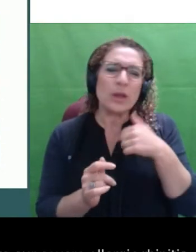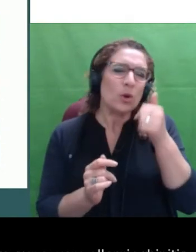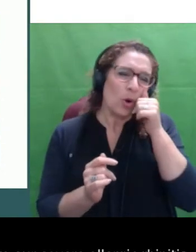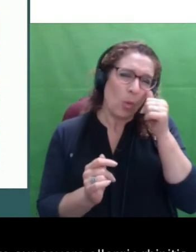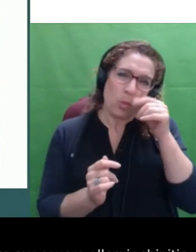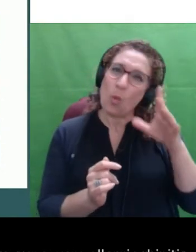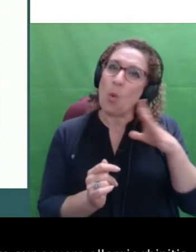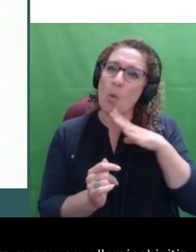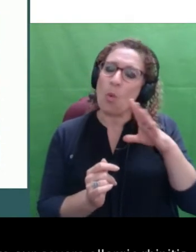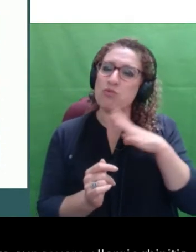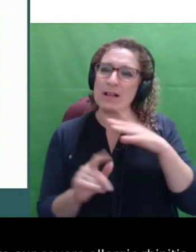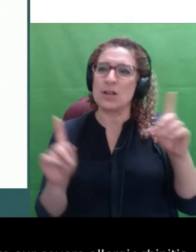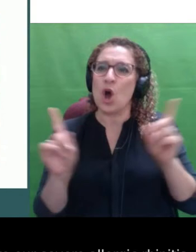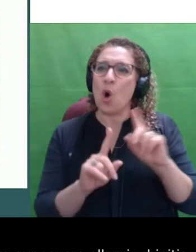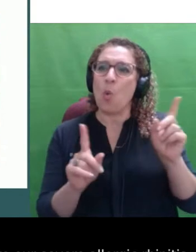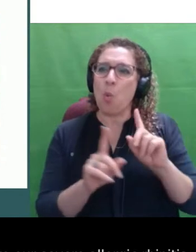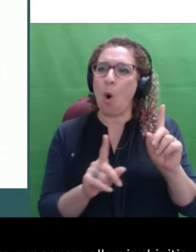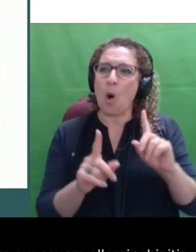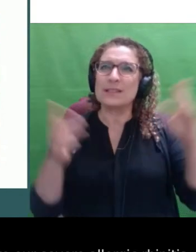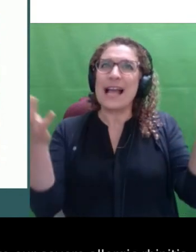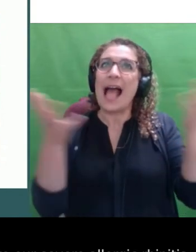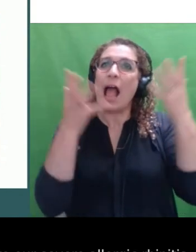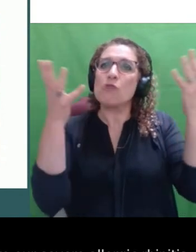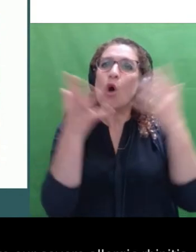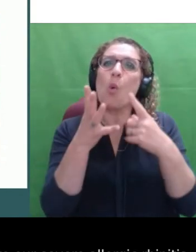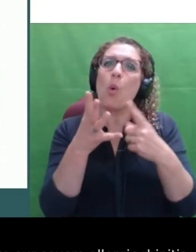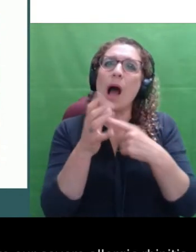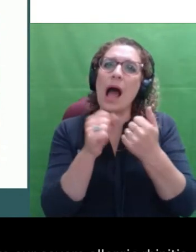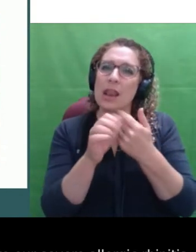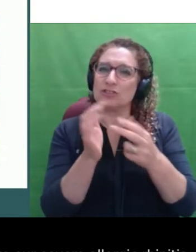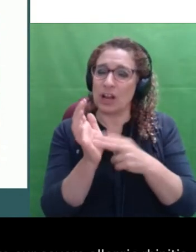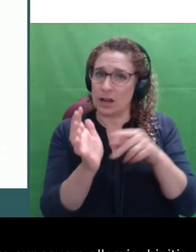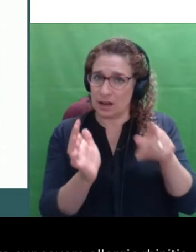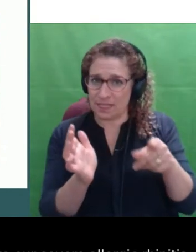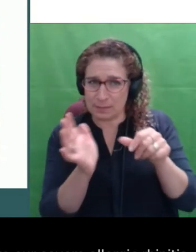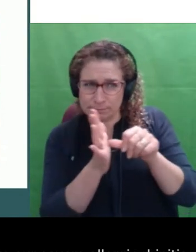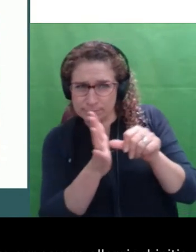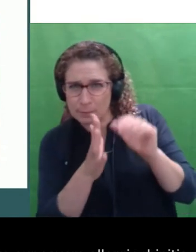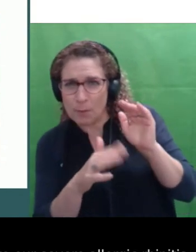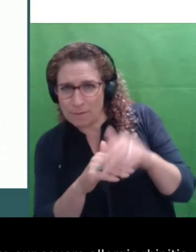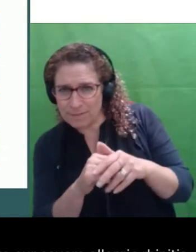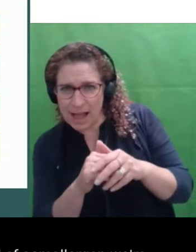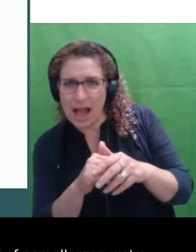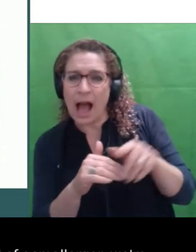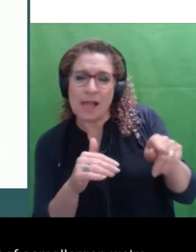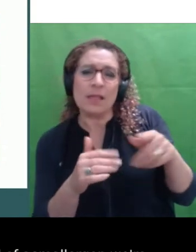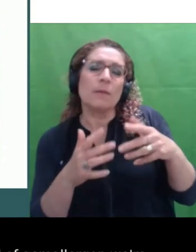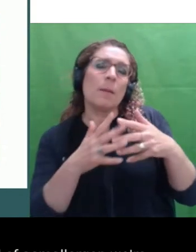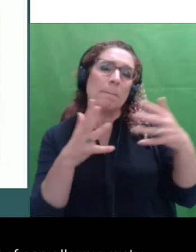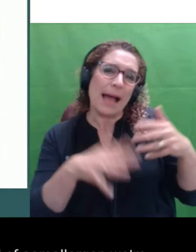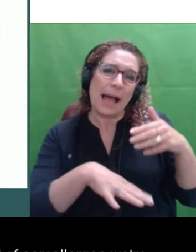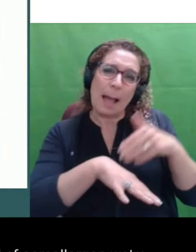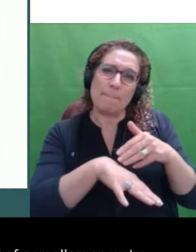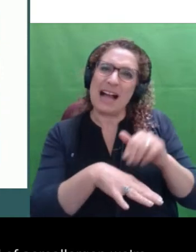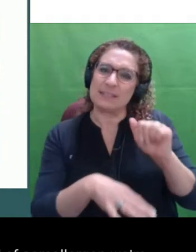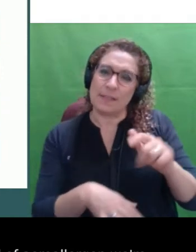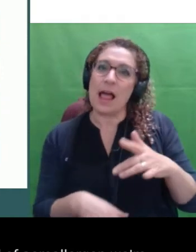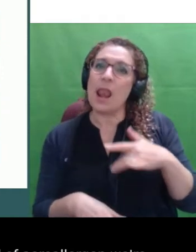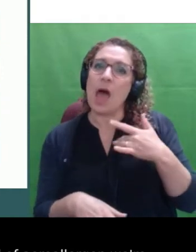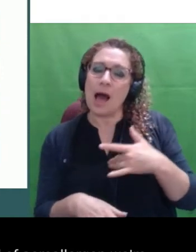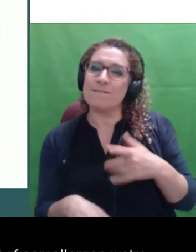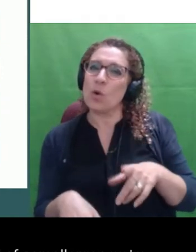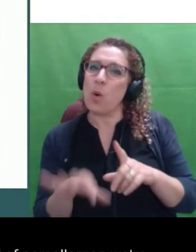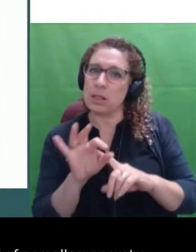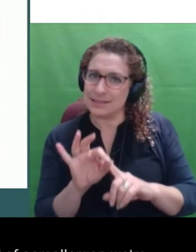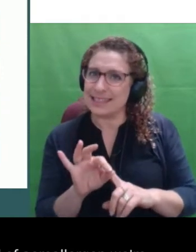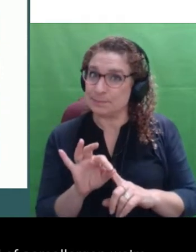of aero-allergen we're dealing with and they have a huge impact on the quality of life and with all those things